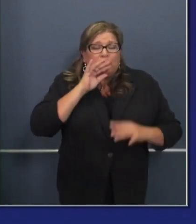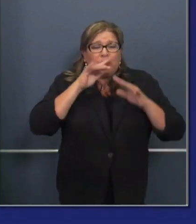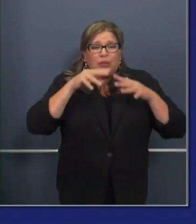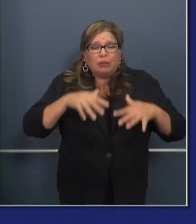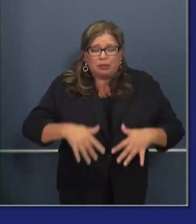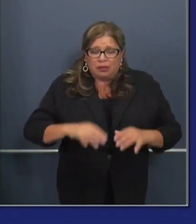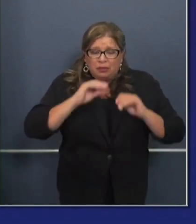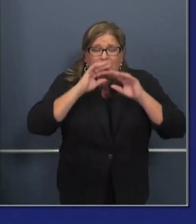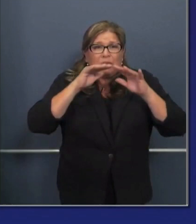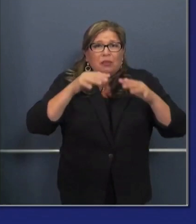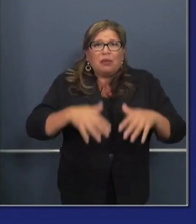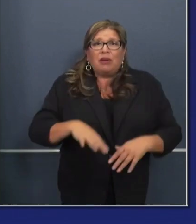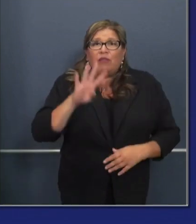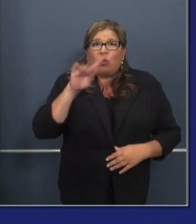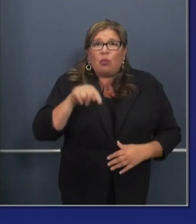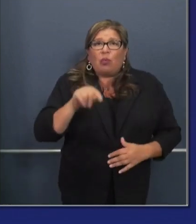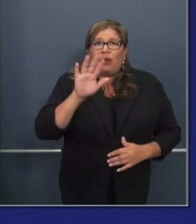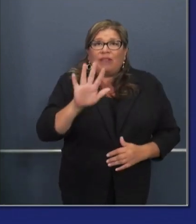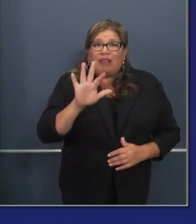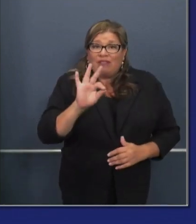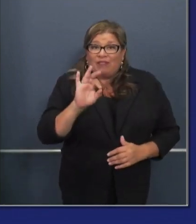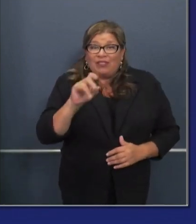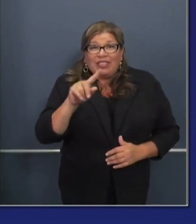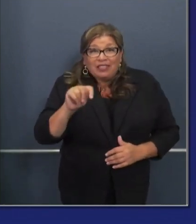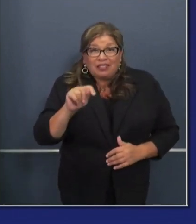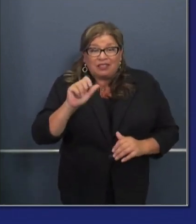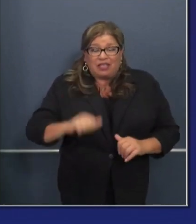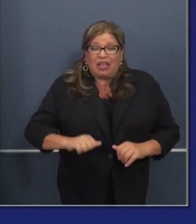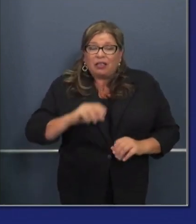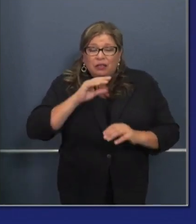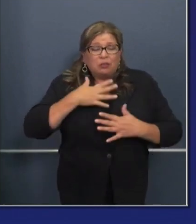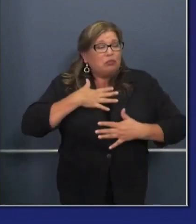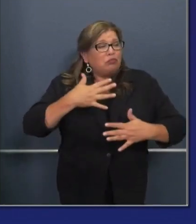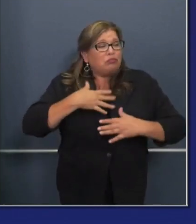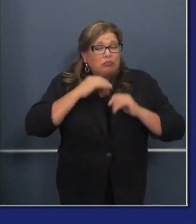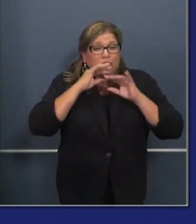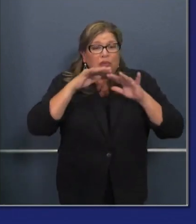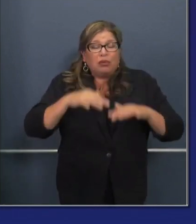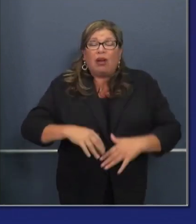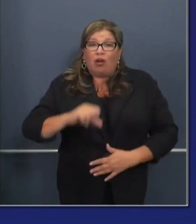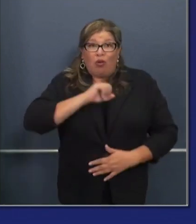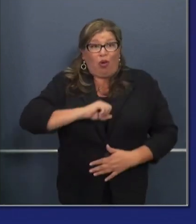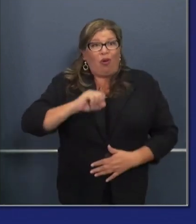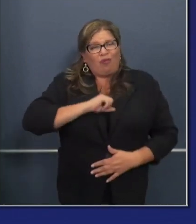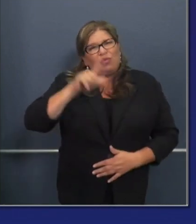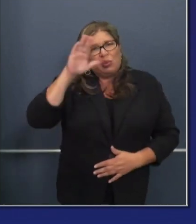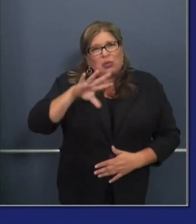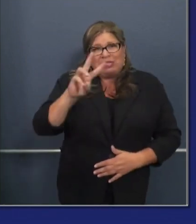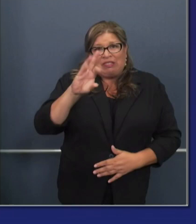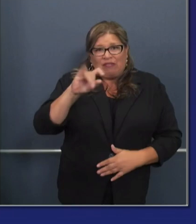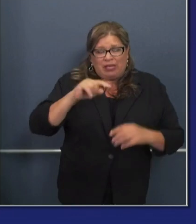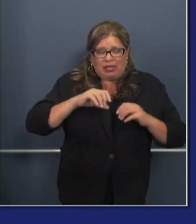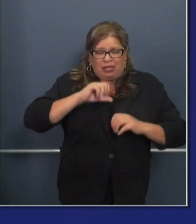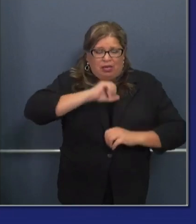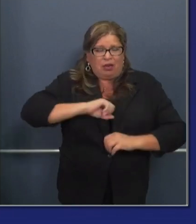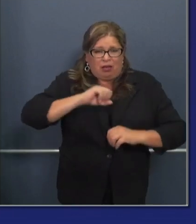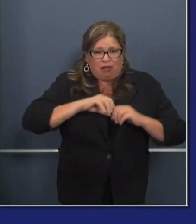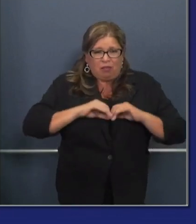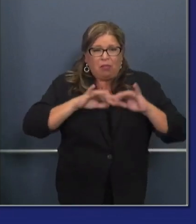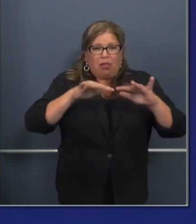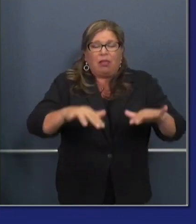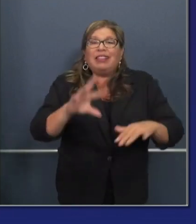can go as far as 4.5 feet. Coughs, that infamous 6-foot number. But look at that